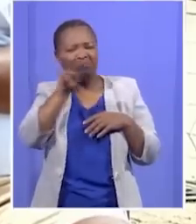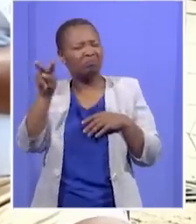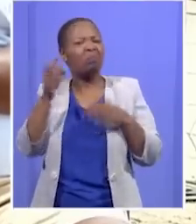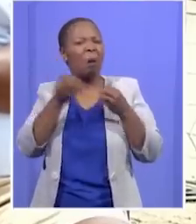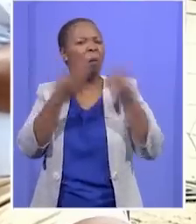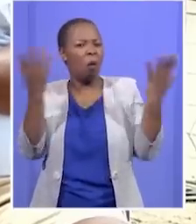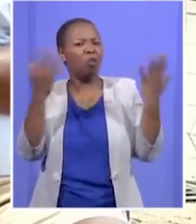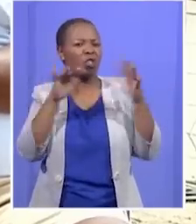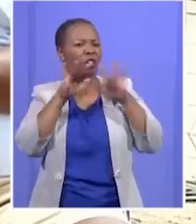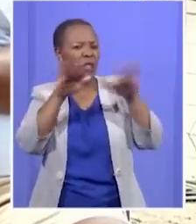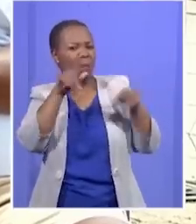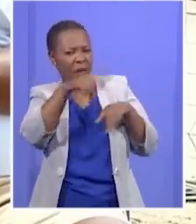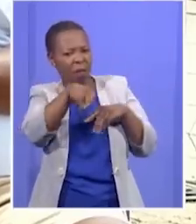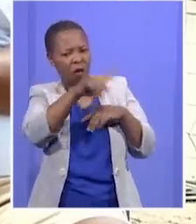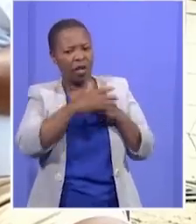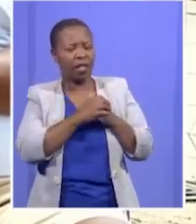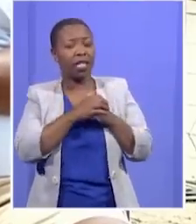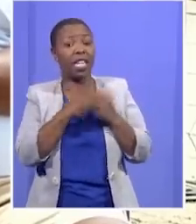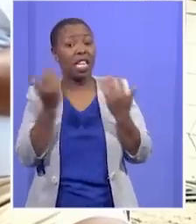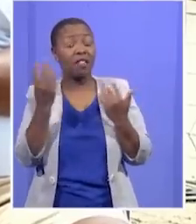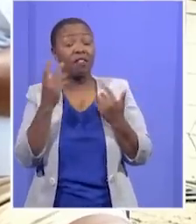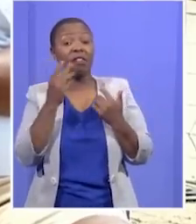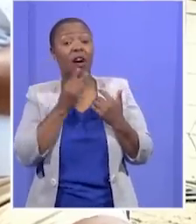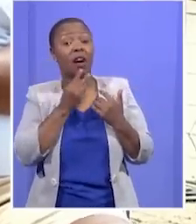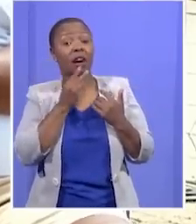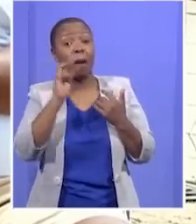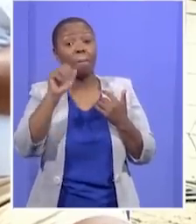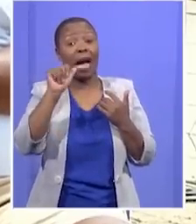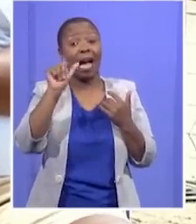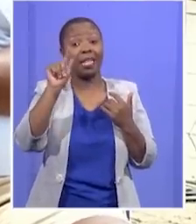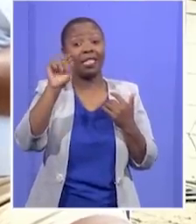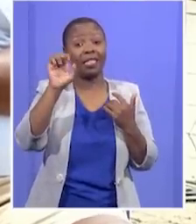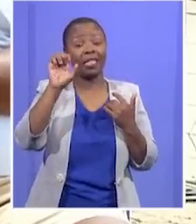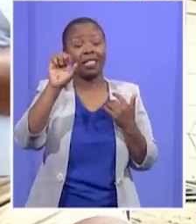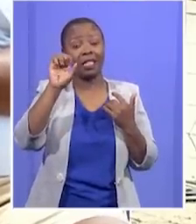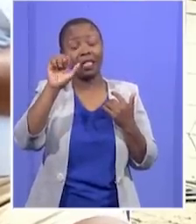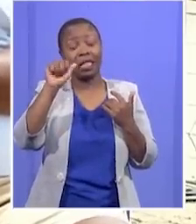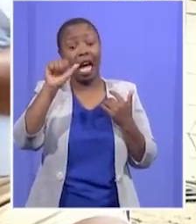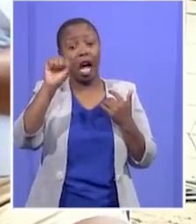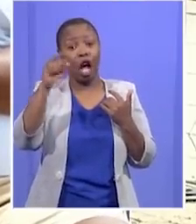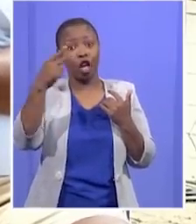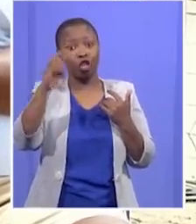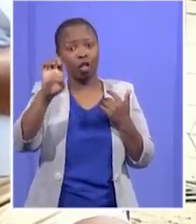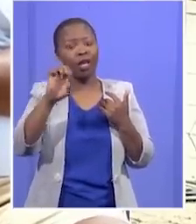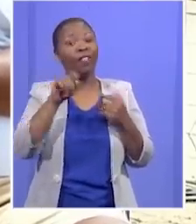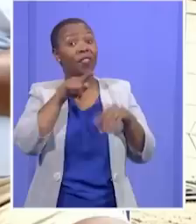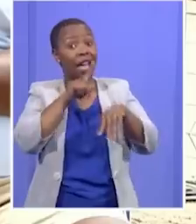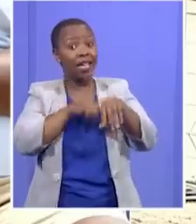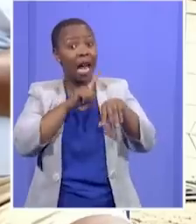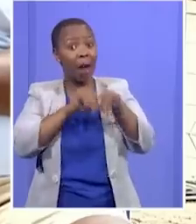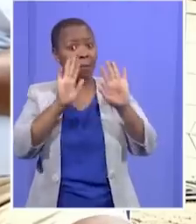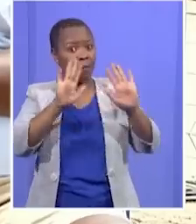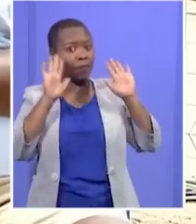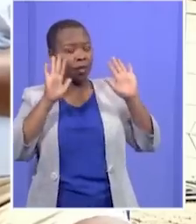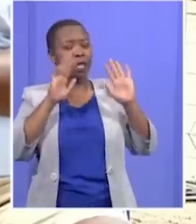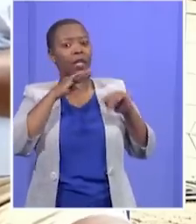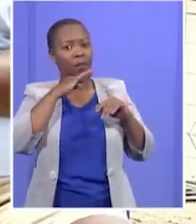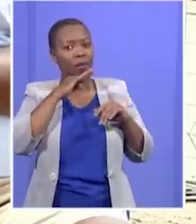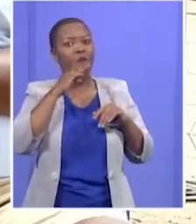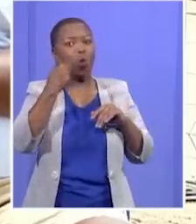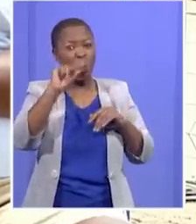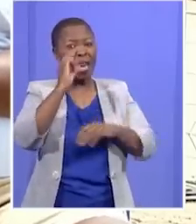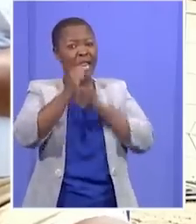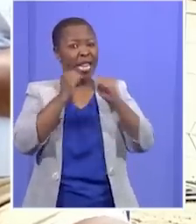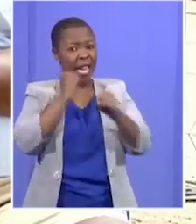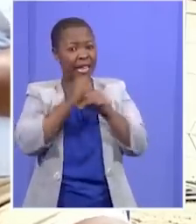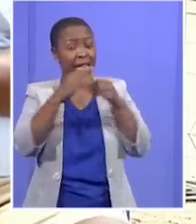there. I mean, if Mandachi were to emerge now, by the time he leaves, he would have been 20 years in leadership of the ANC.